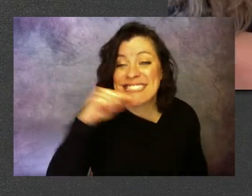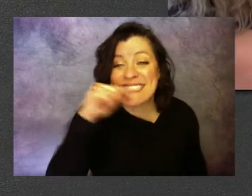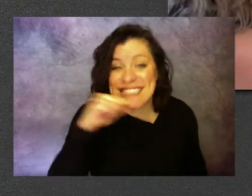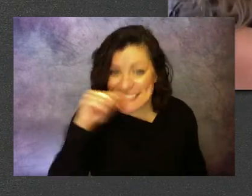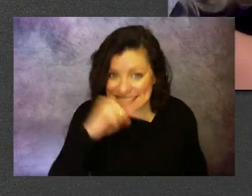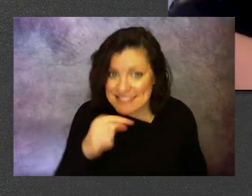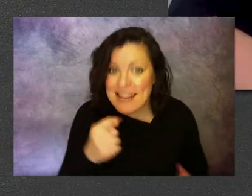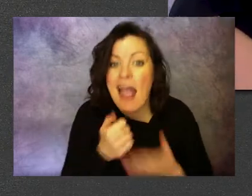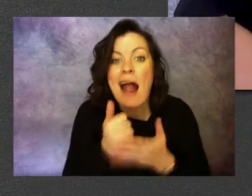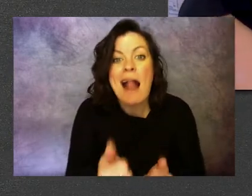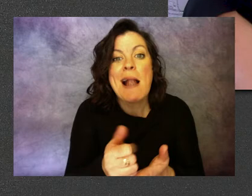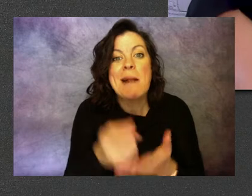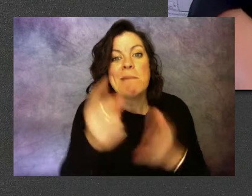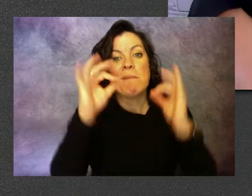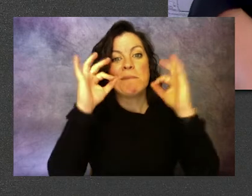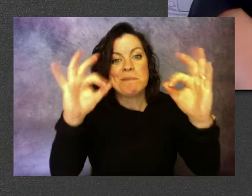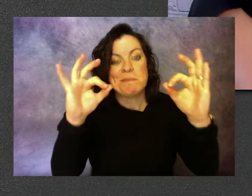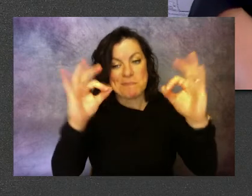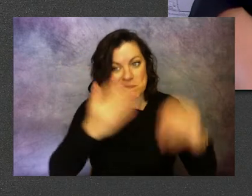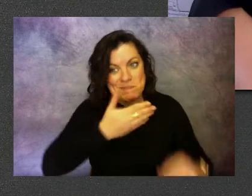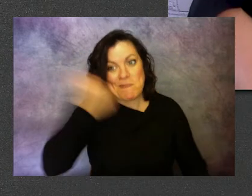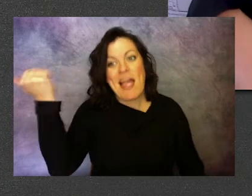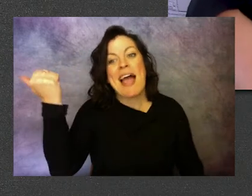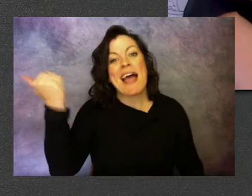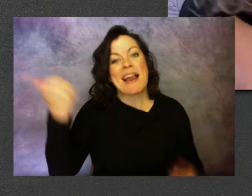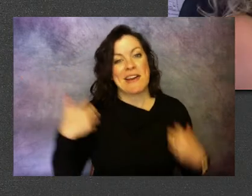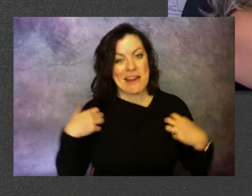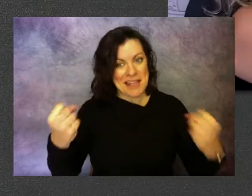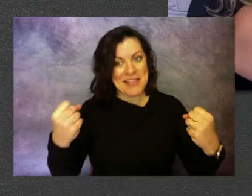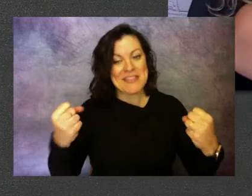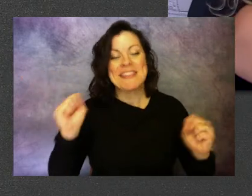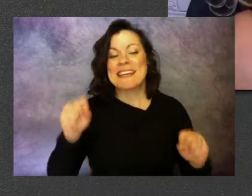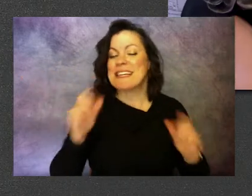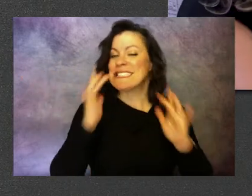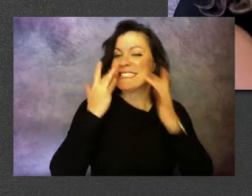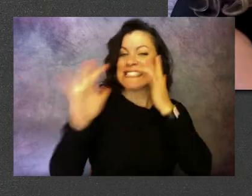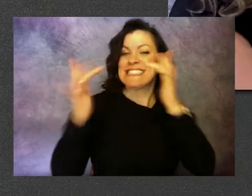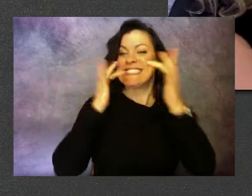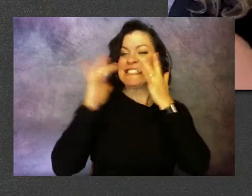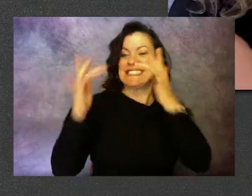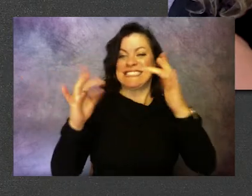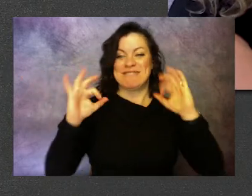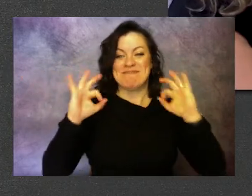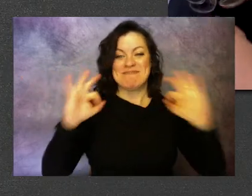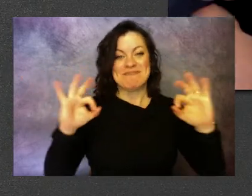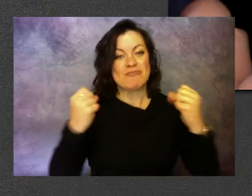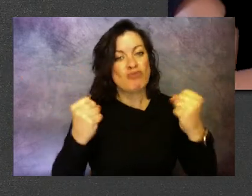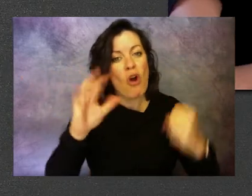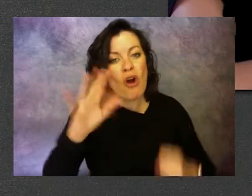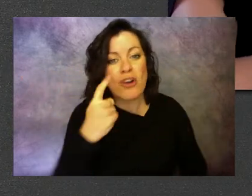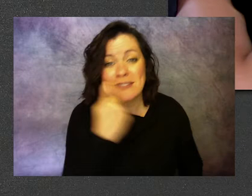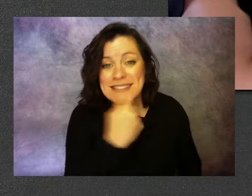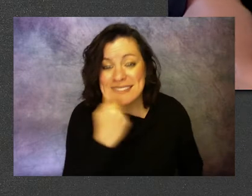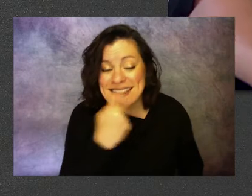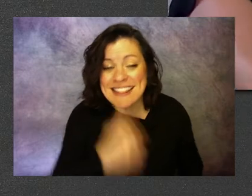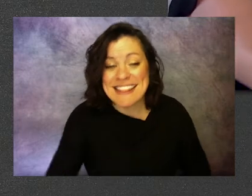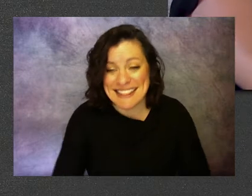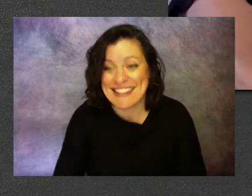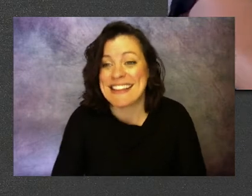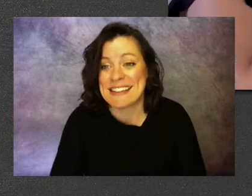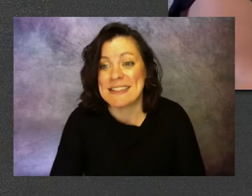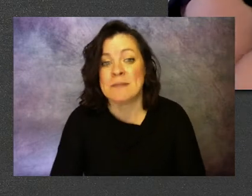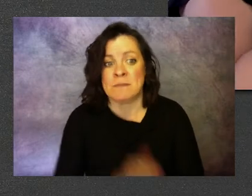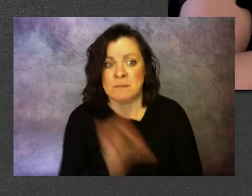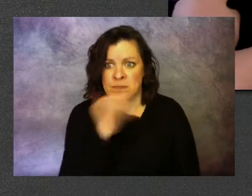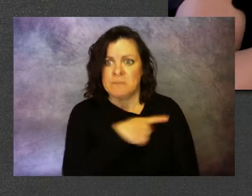they can be nice and clean and healthy, like this happy tooth over here. This poor tooth needs a